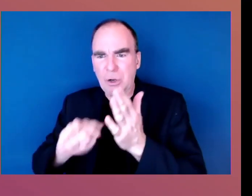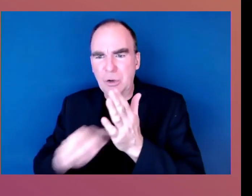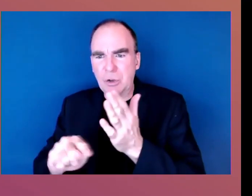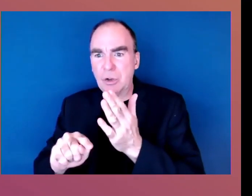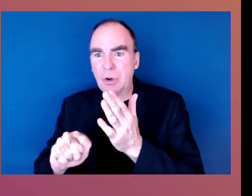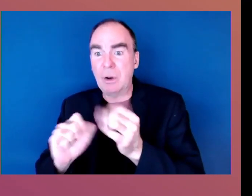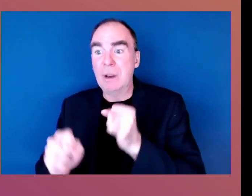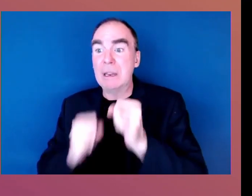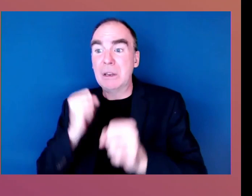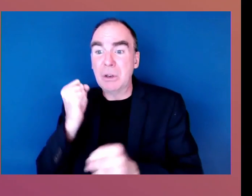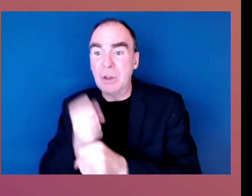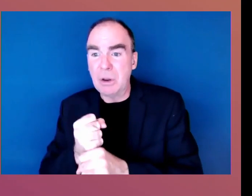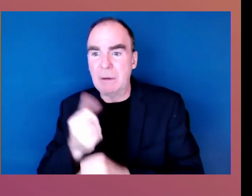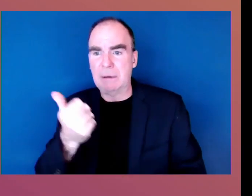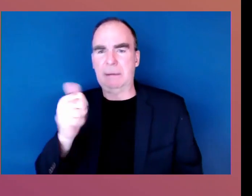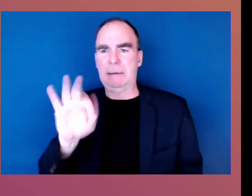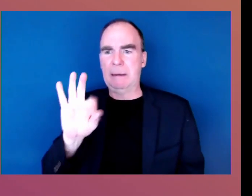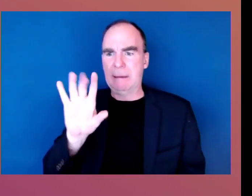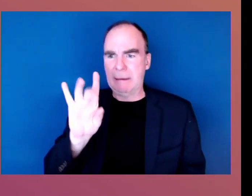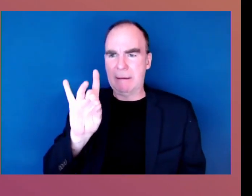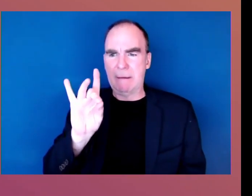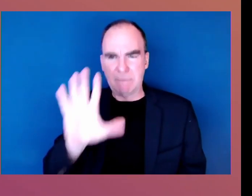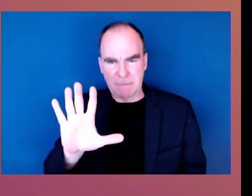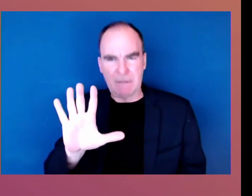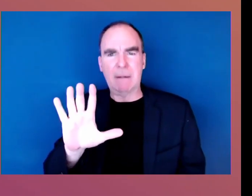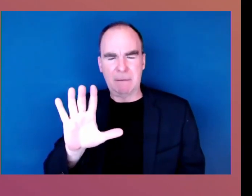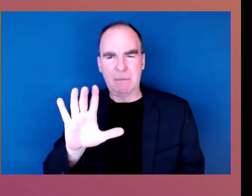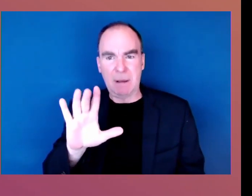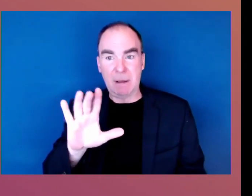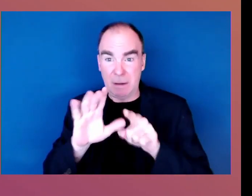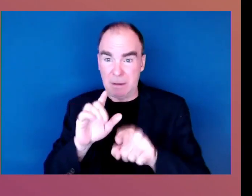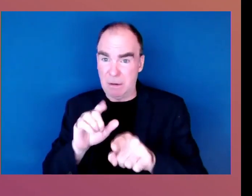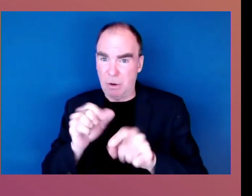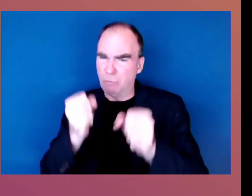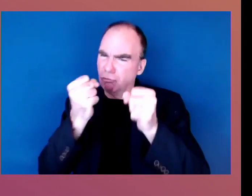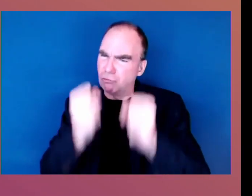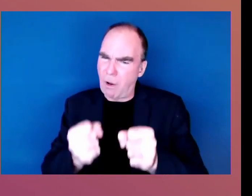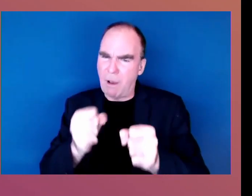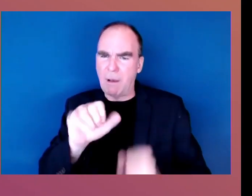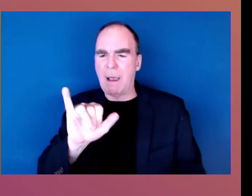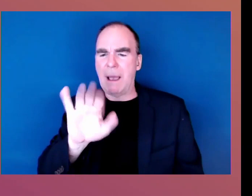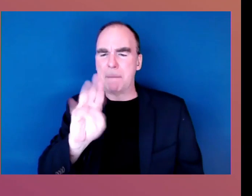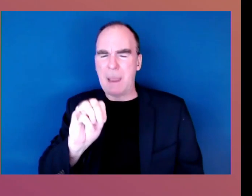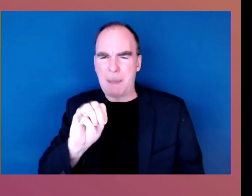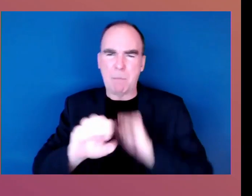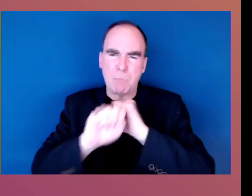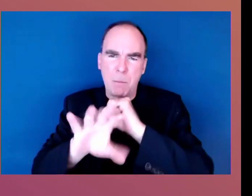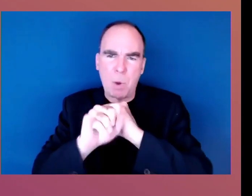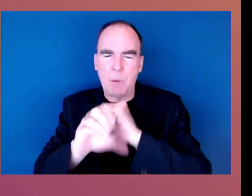then found out that IBM has a long history of accessibility technology and promotion. Back